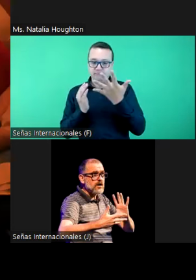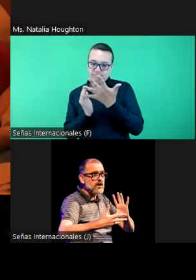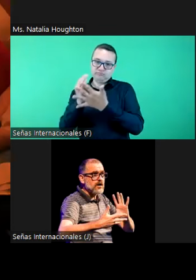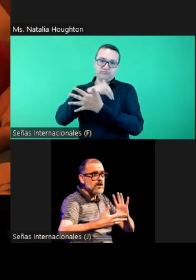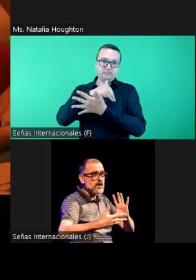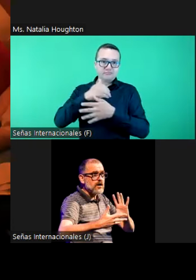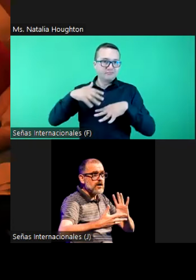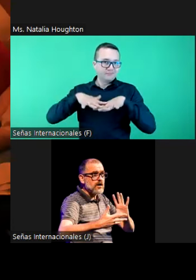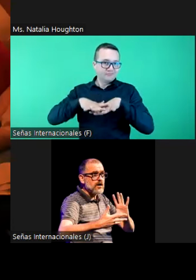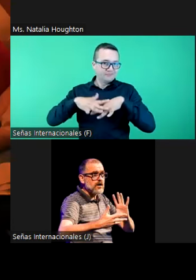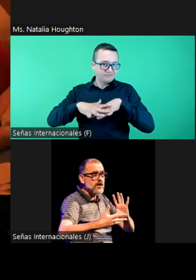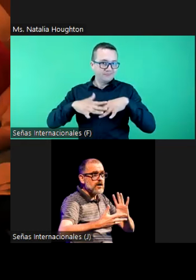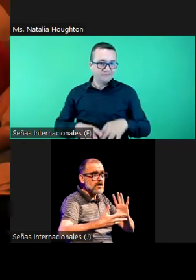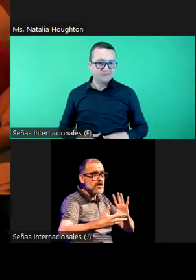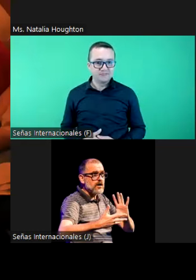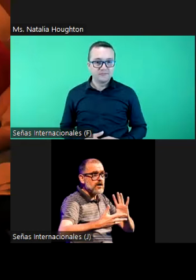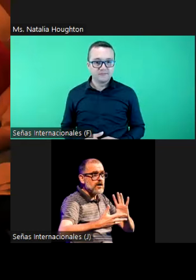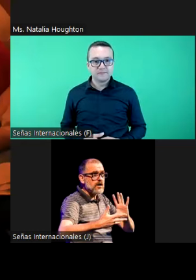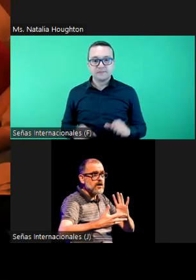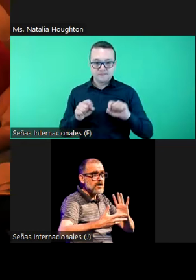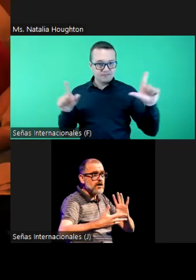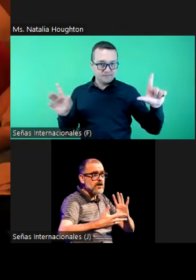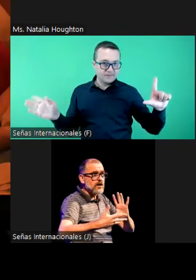in intersectoral policies.